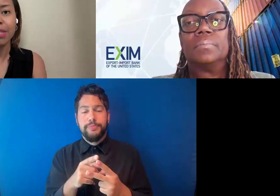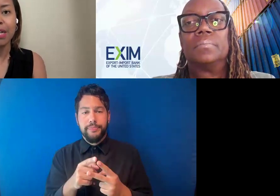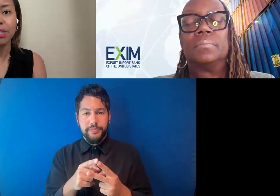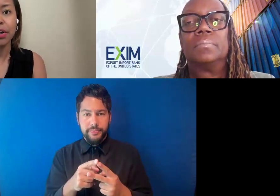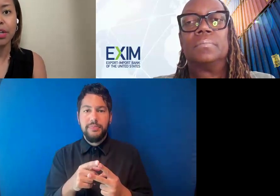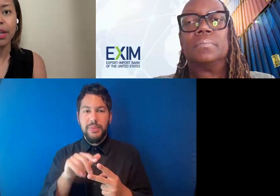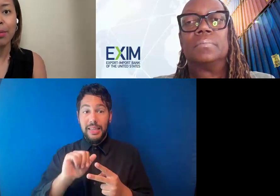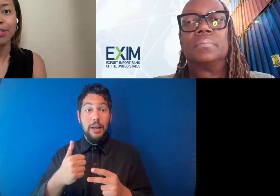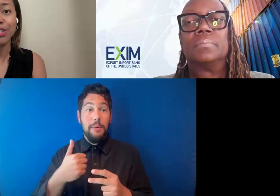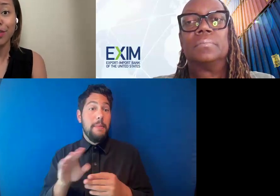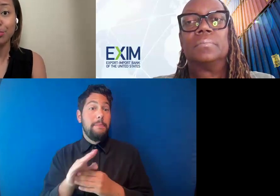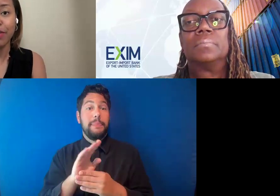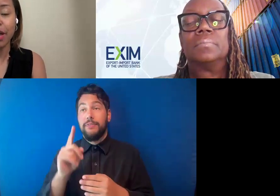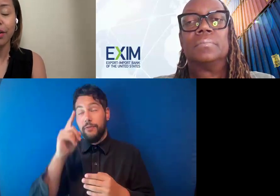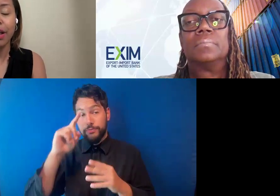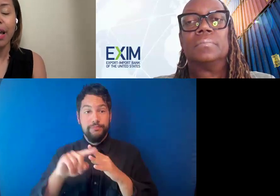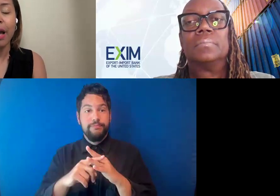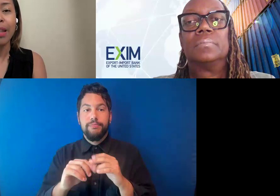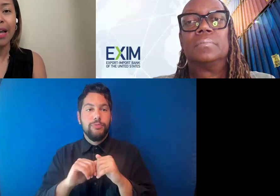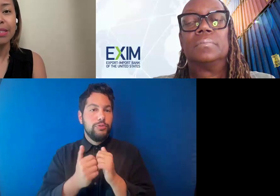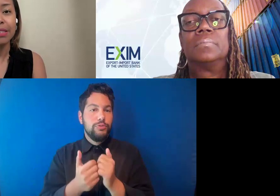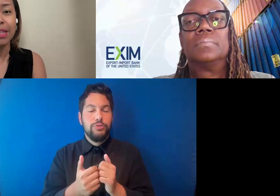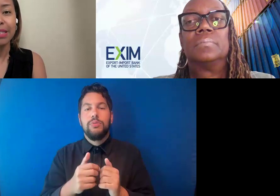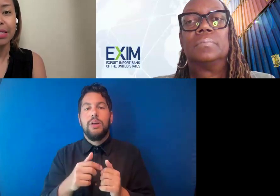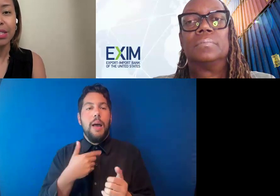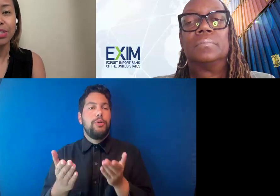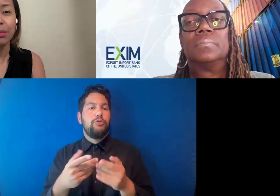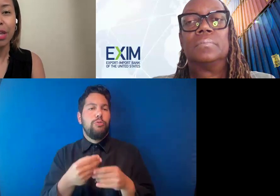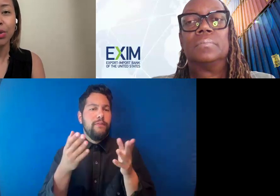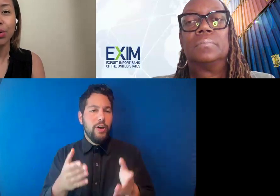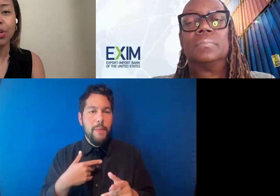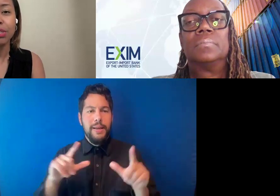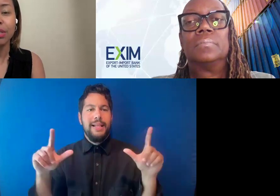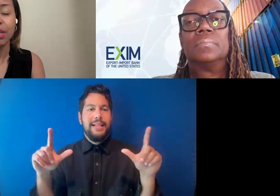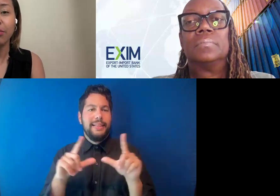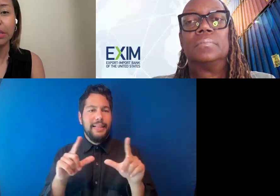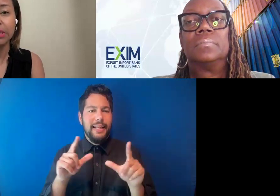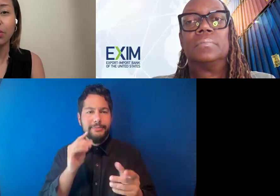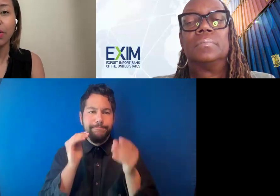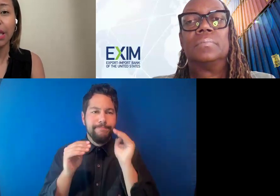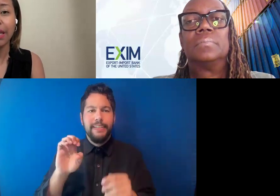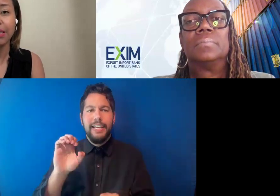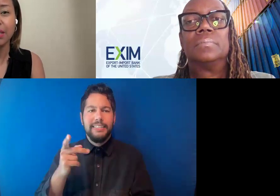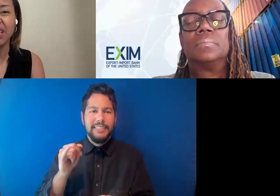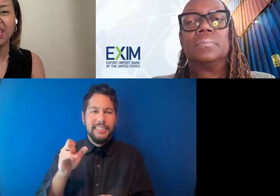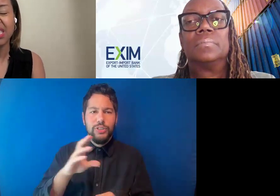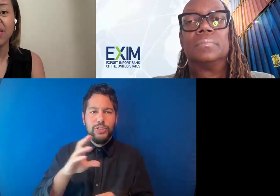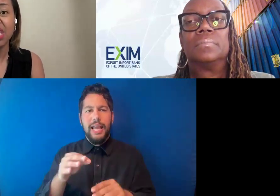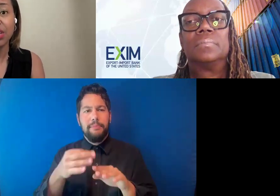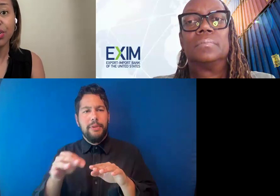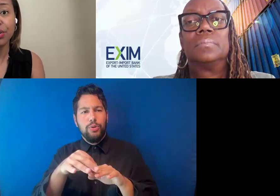really how my business got started, I'm a service provider. I'm a licensed esthetician and manicurist, and I've been so for the